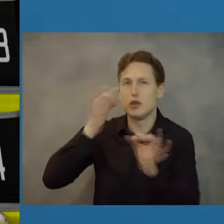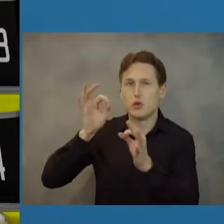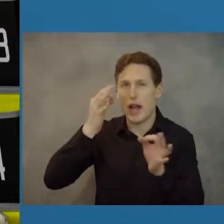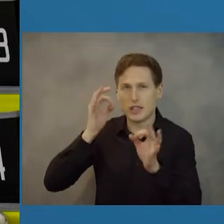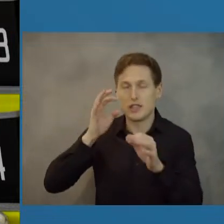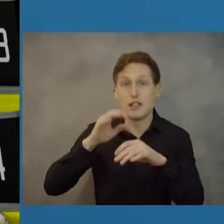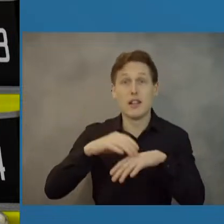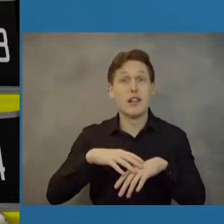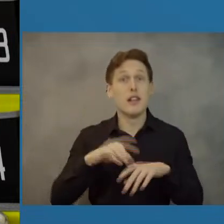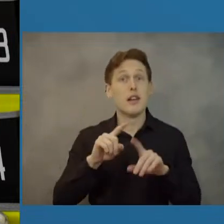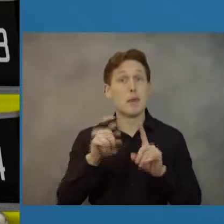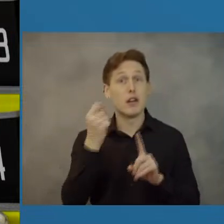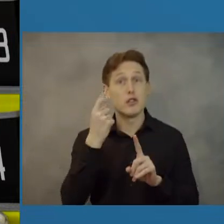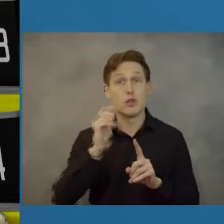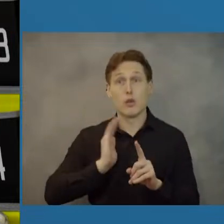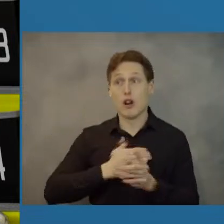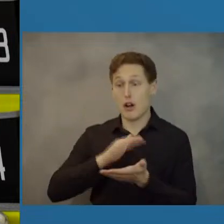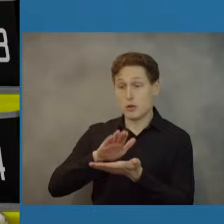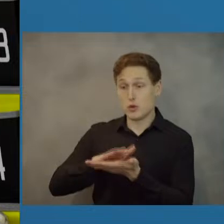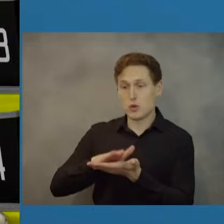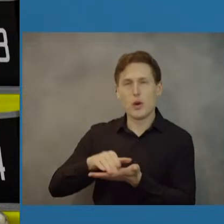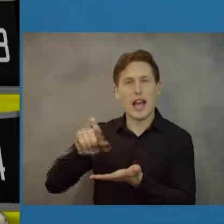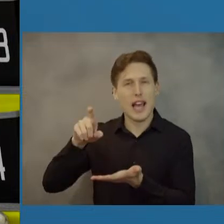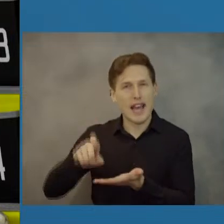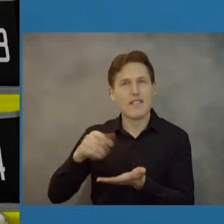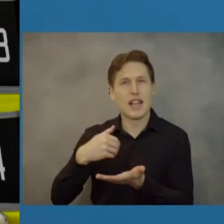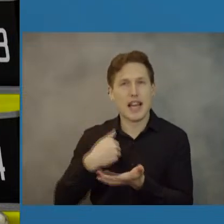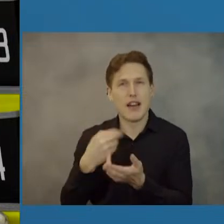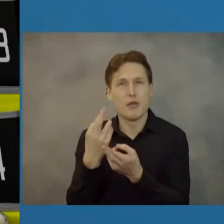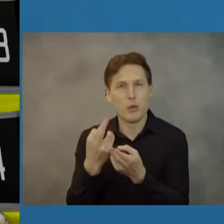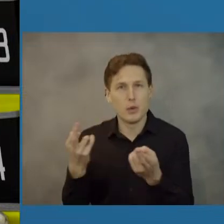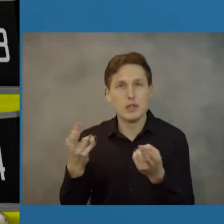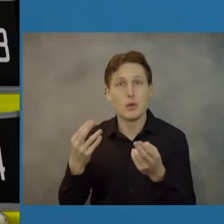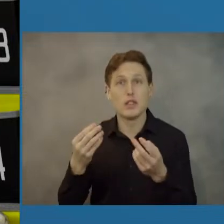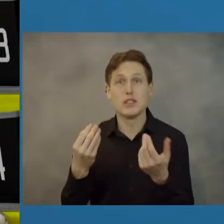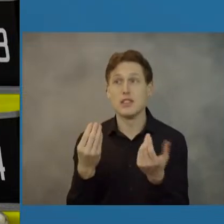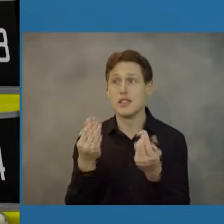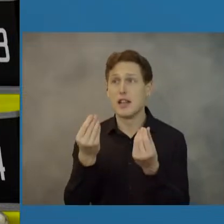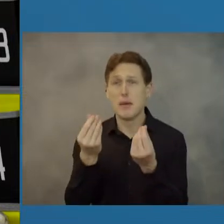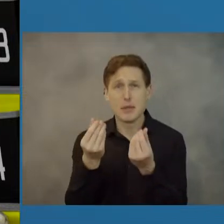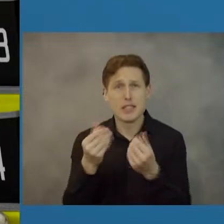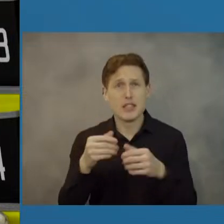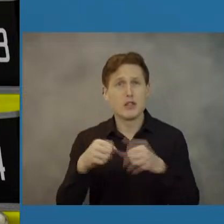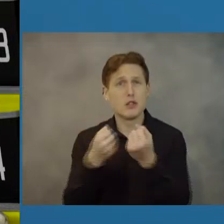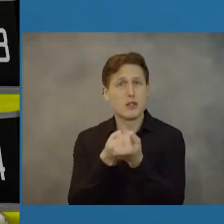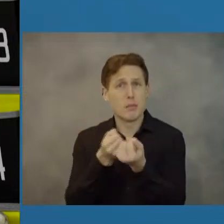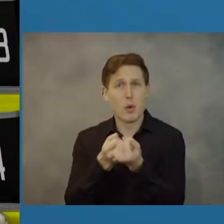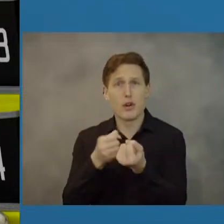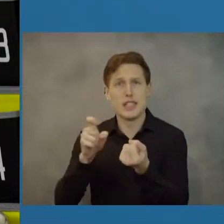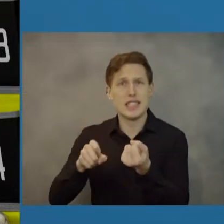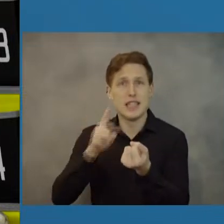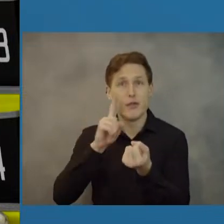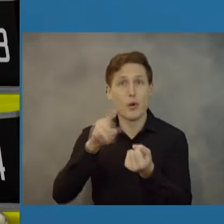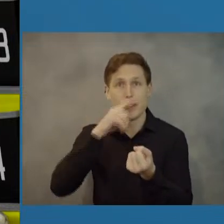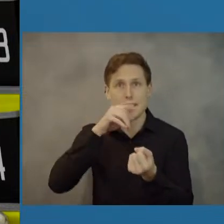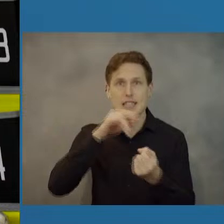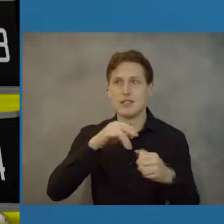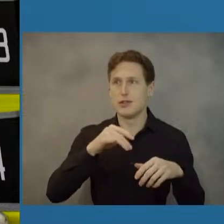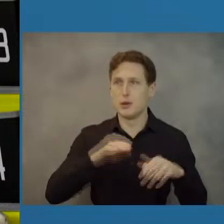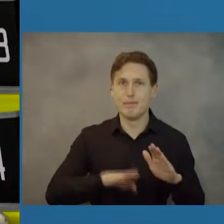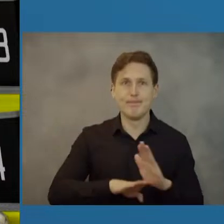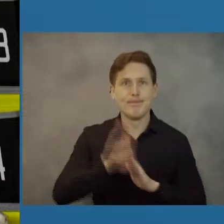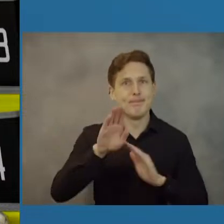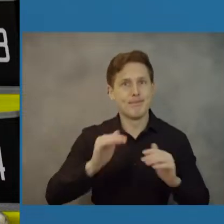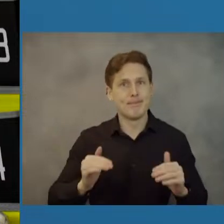equipped with the resources, material, and support that kids need to learn and to thrive. That's why we're continuing to make